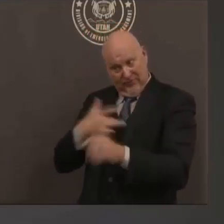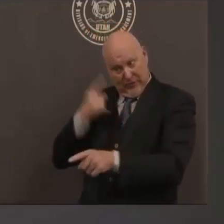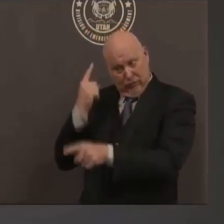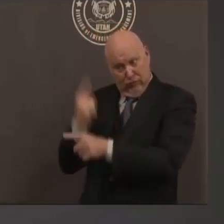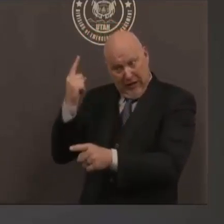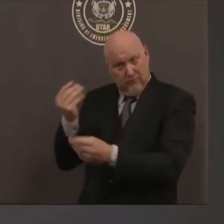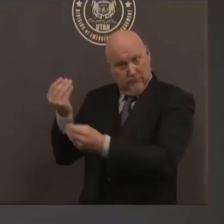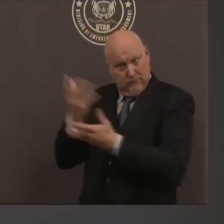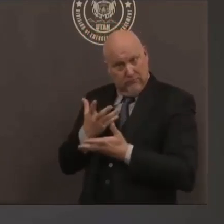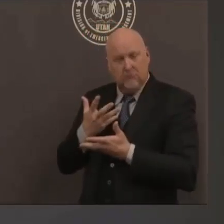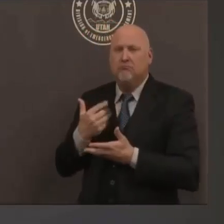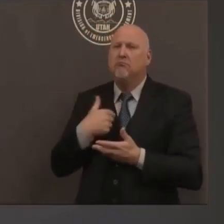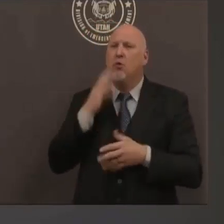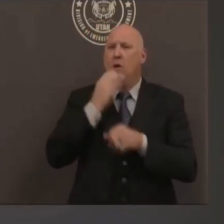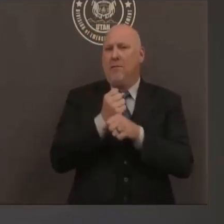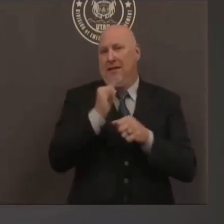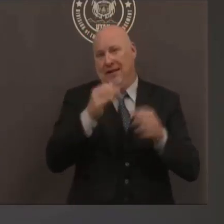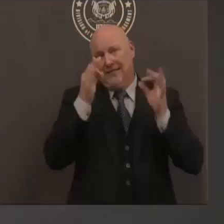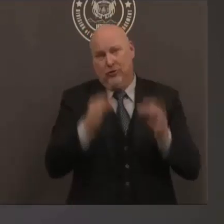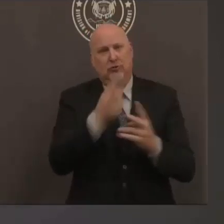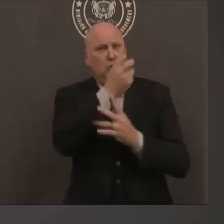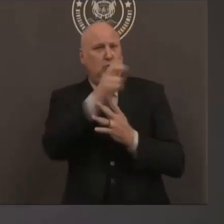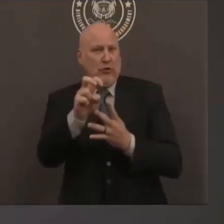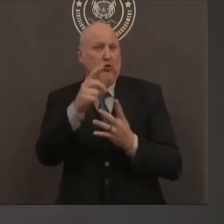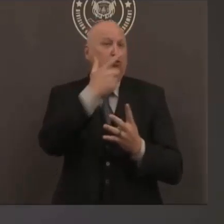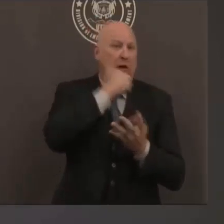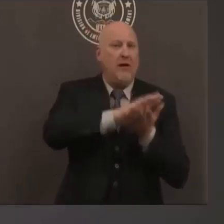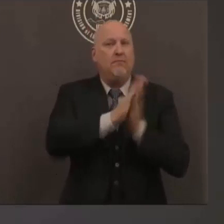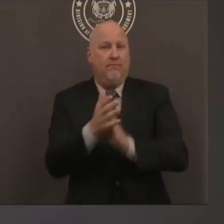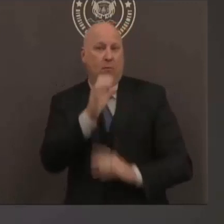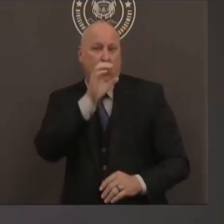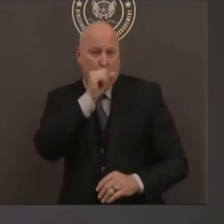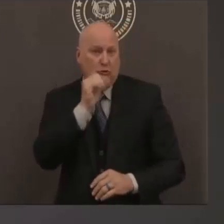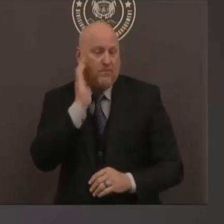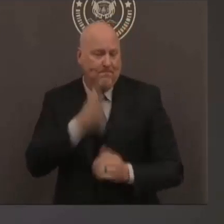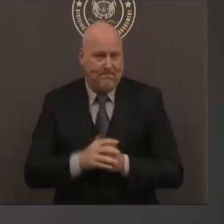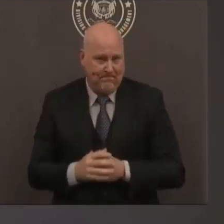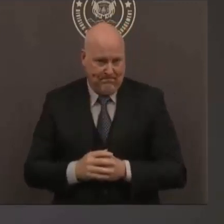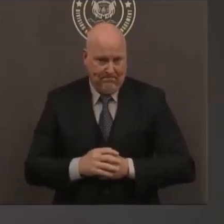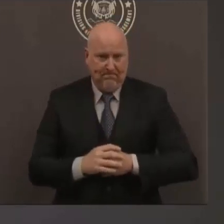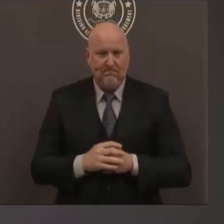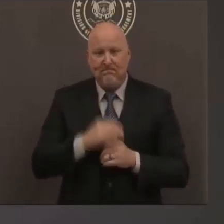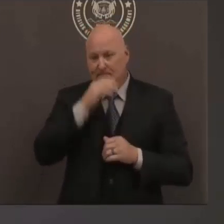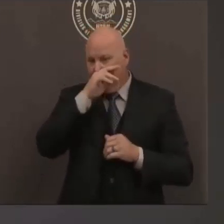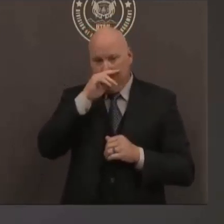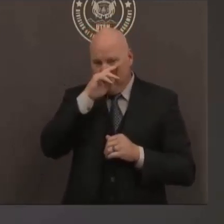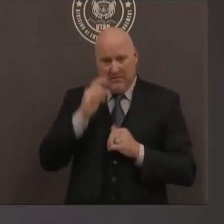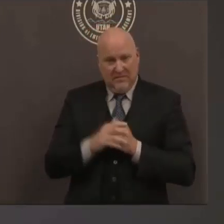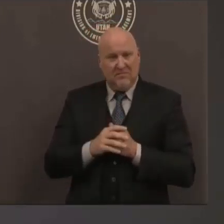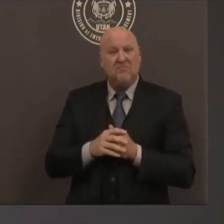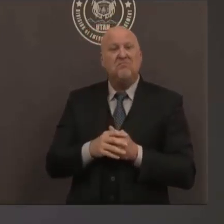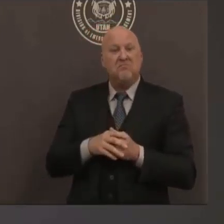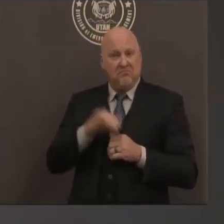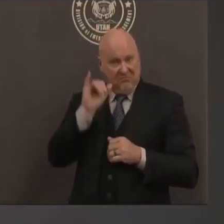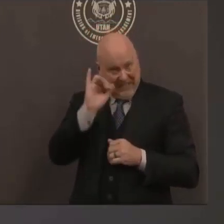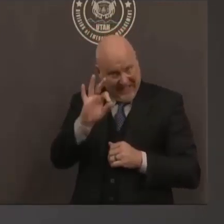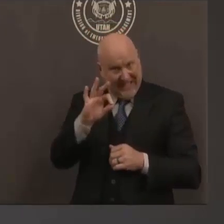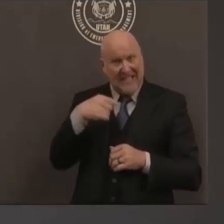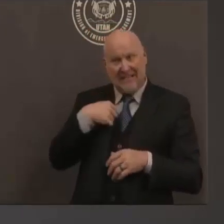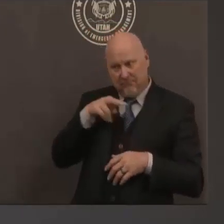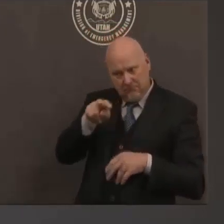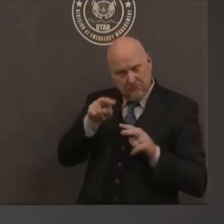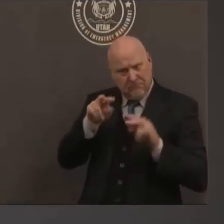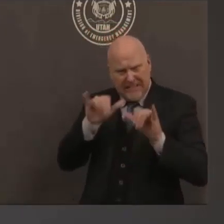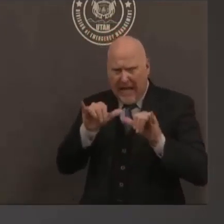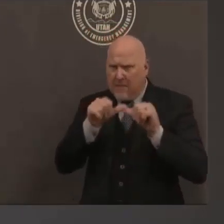do. As I said earlier, if trends continue in the direction that they've been on our key indicators, I plan